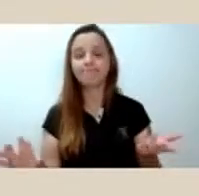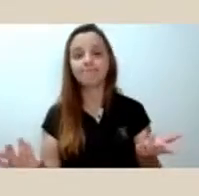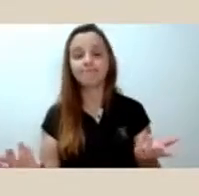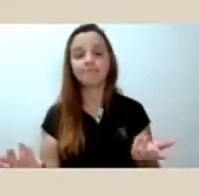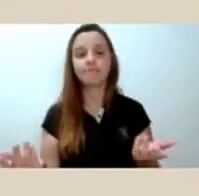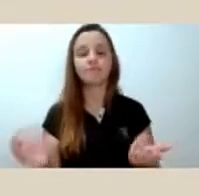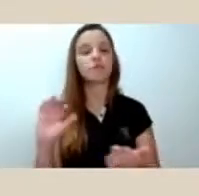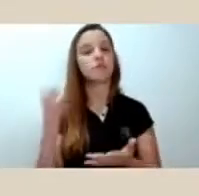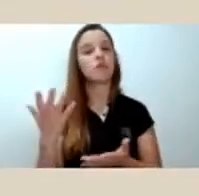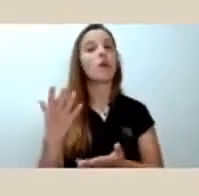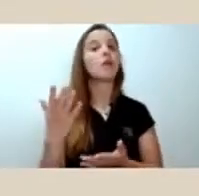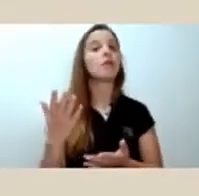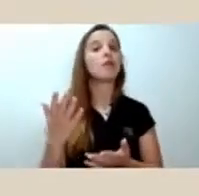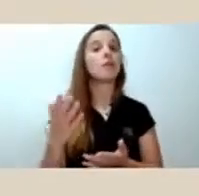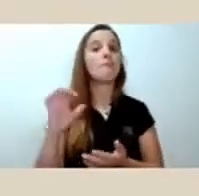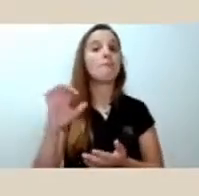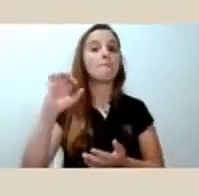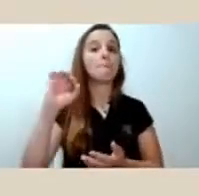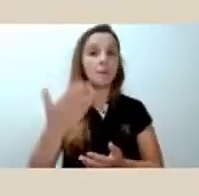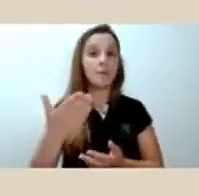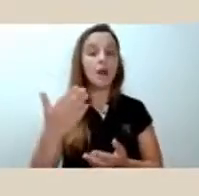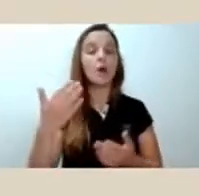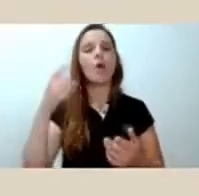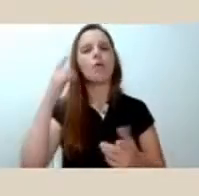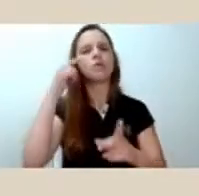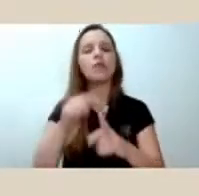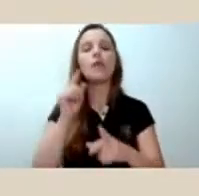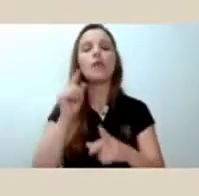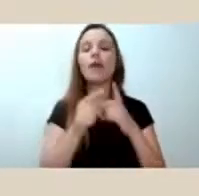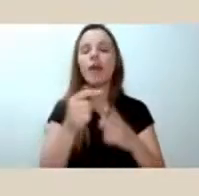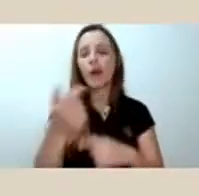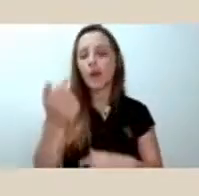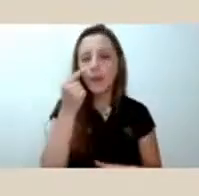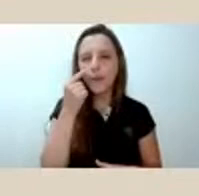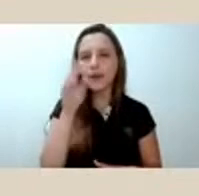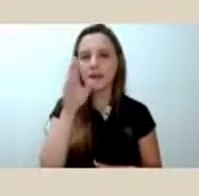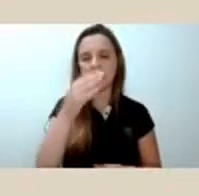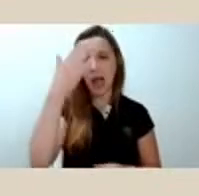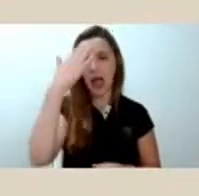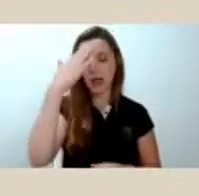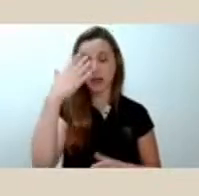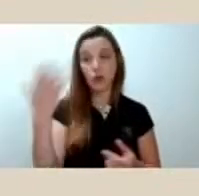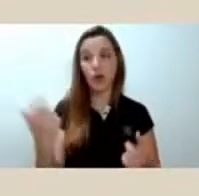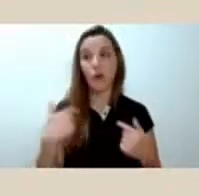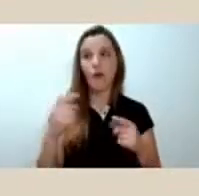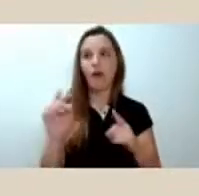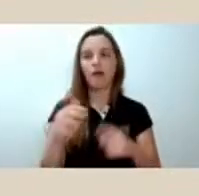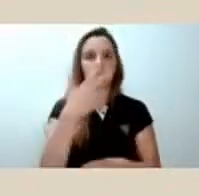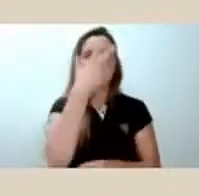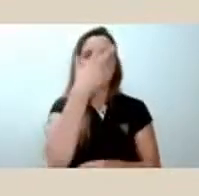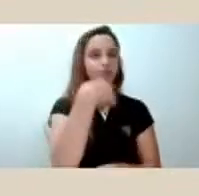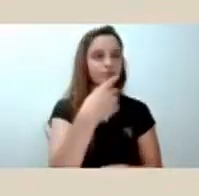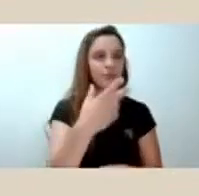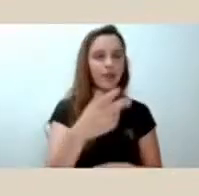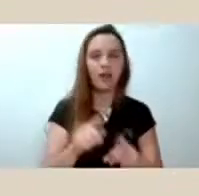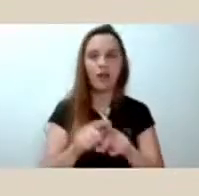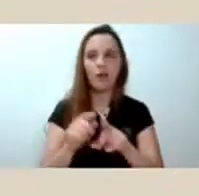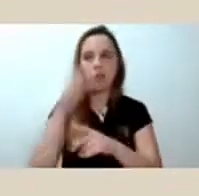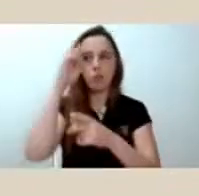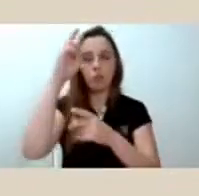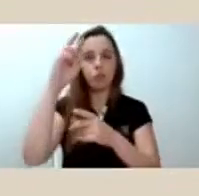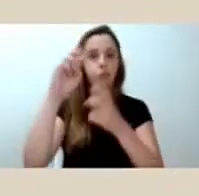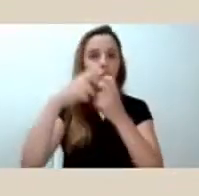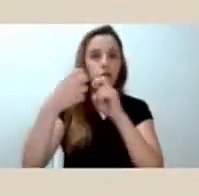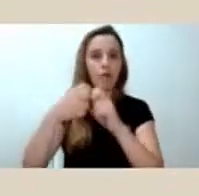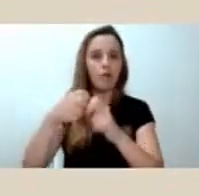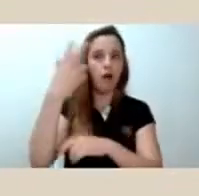important step is to recognize that if you think you're not, you know, you're blind to these issues, it's probably because